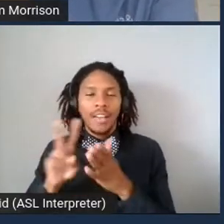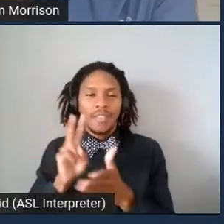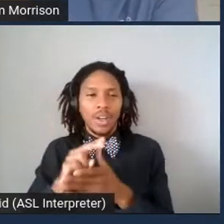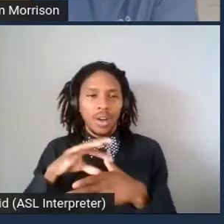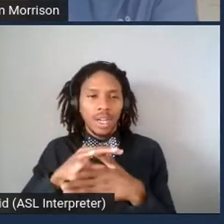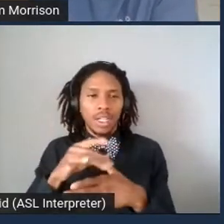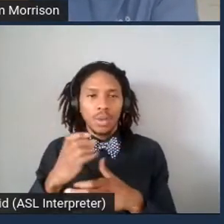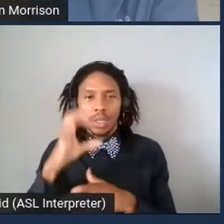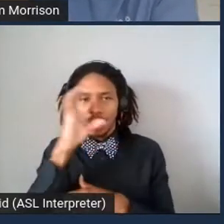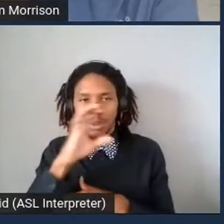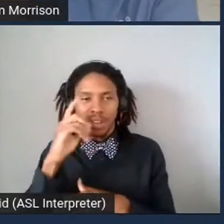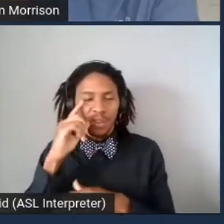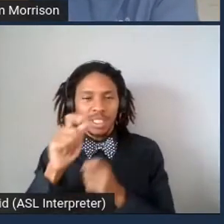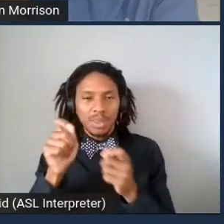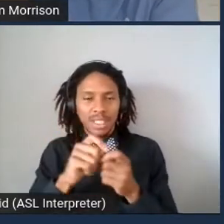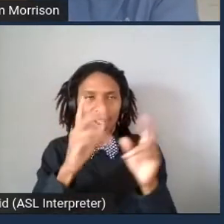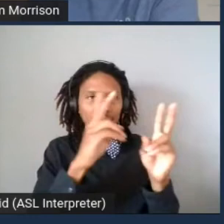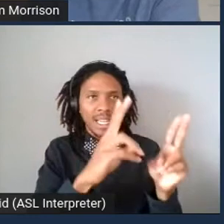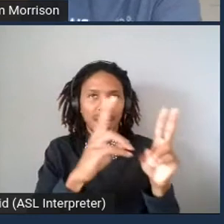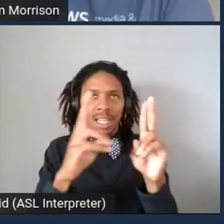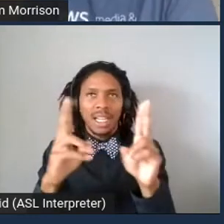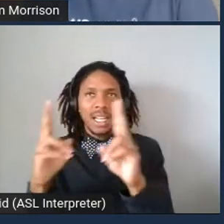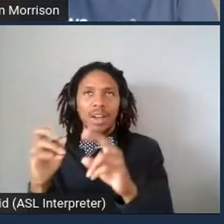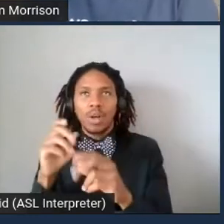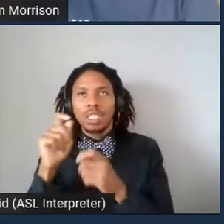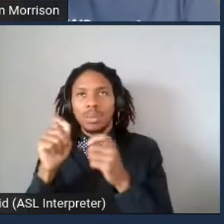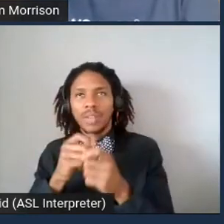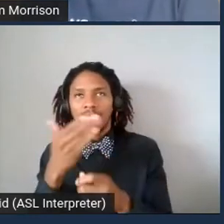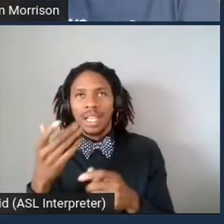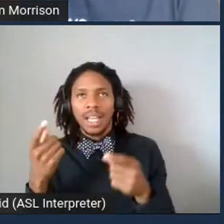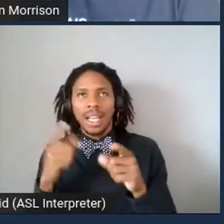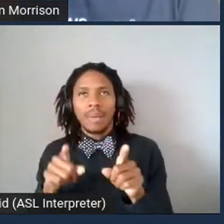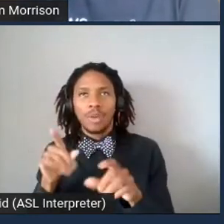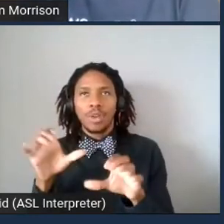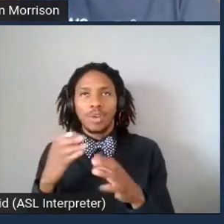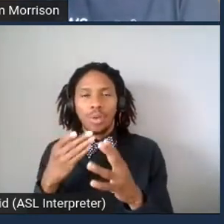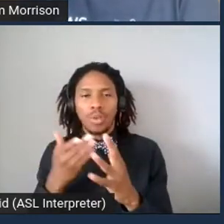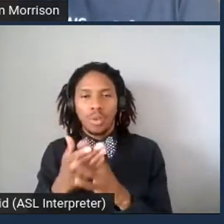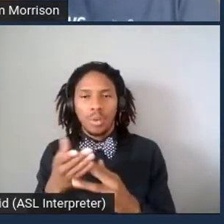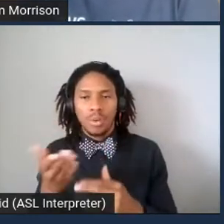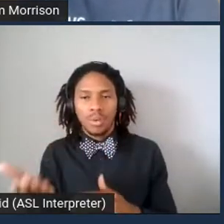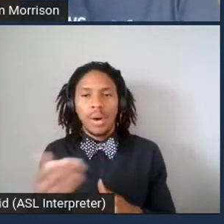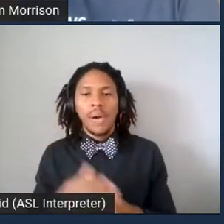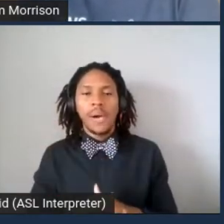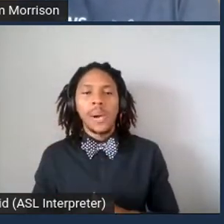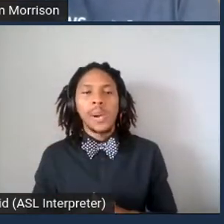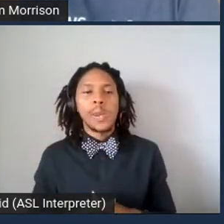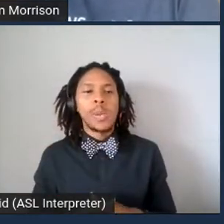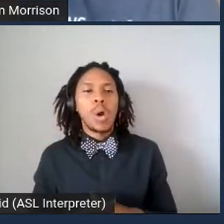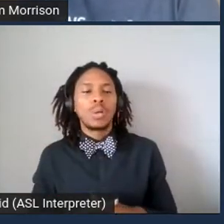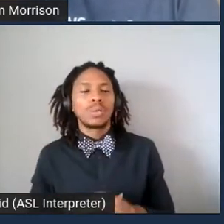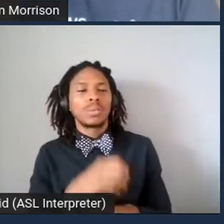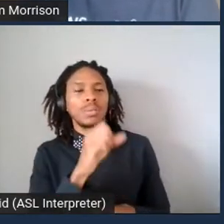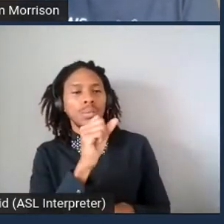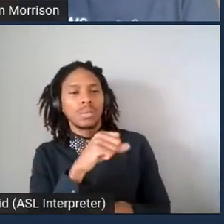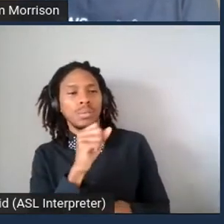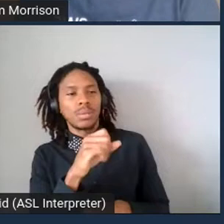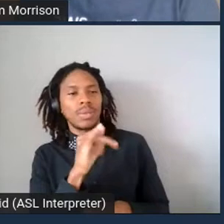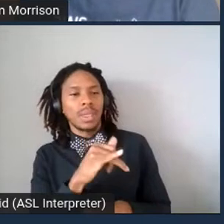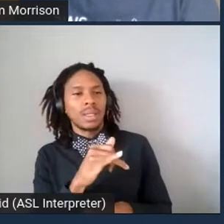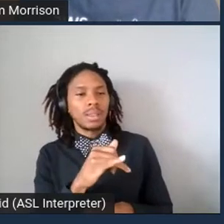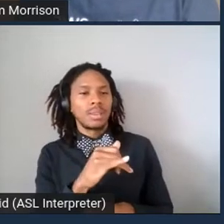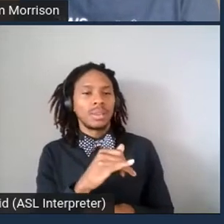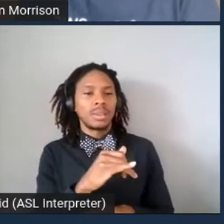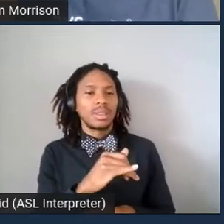for a specific clip or a specific thing happening, you can do it through this. And yeah, that's exactly the use case. It's an asset